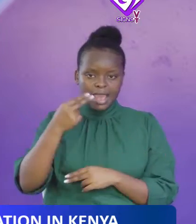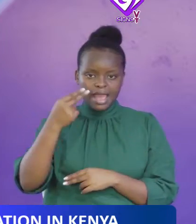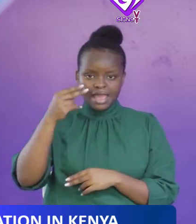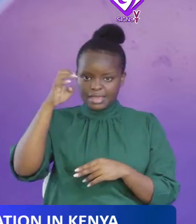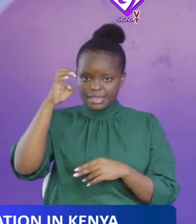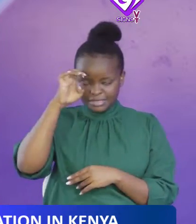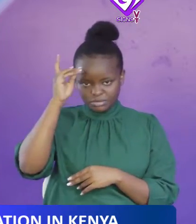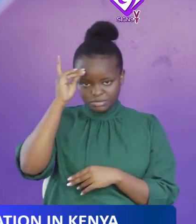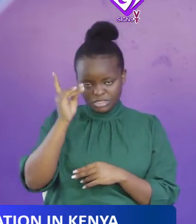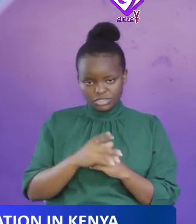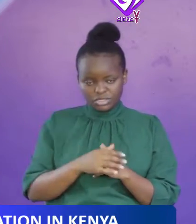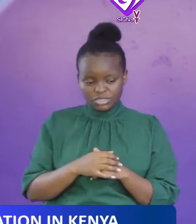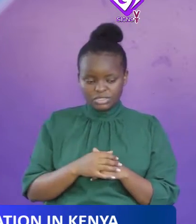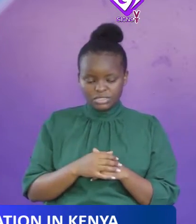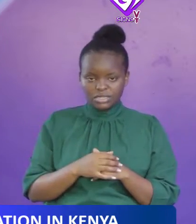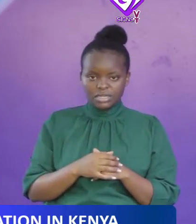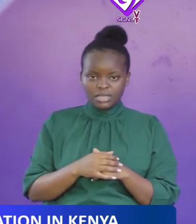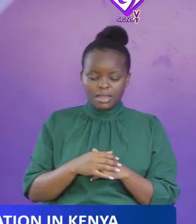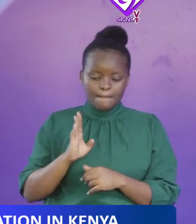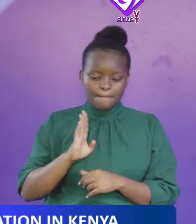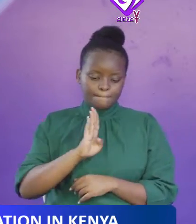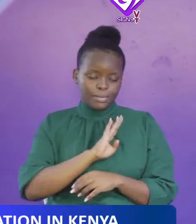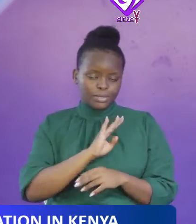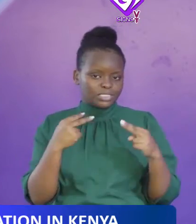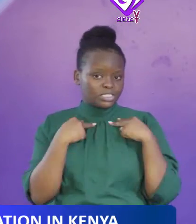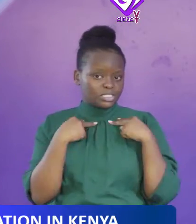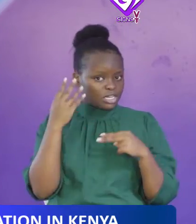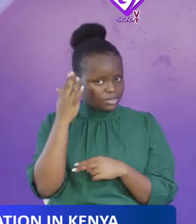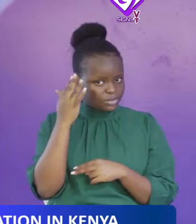loans board is struggling because